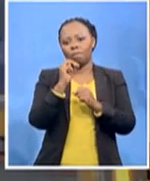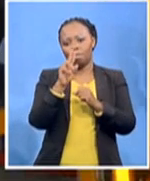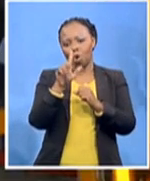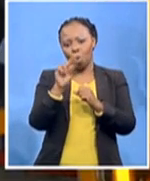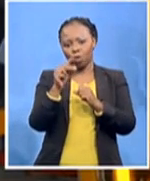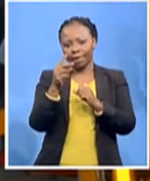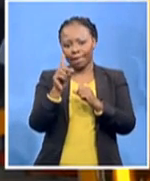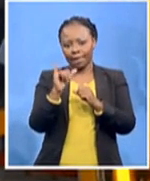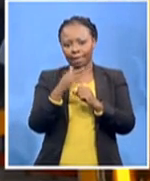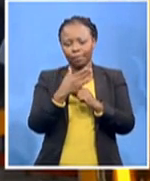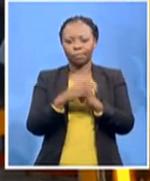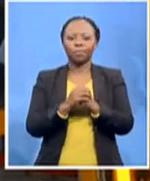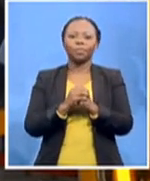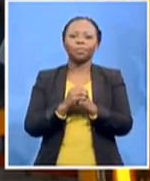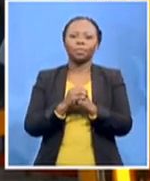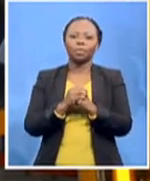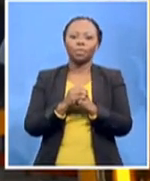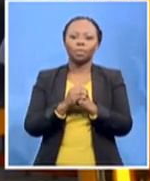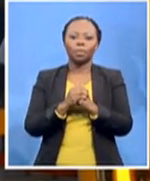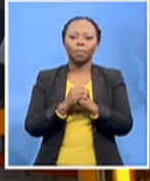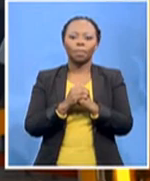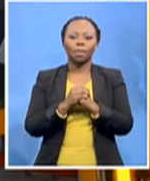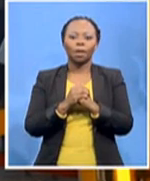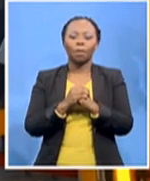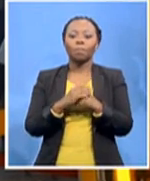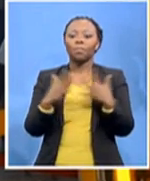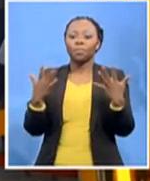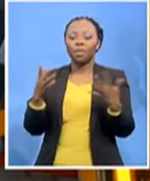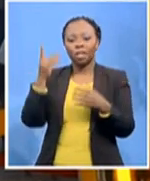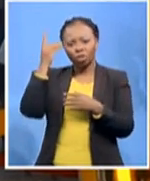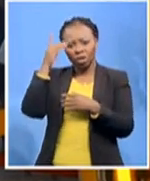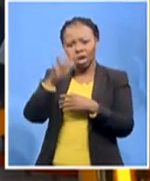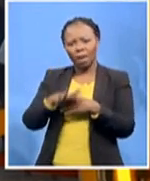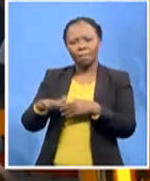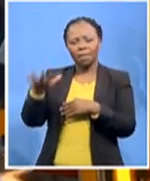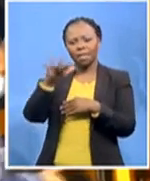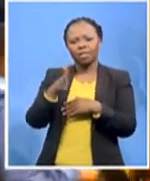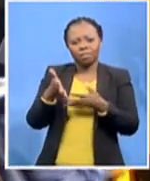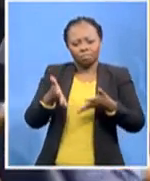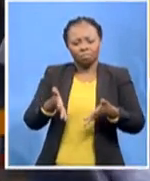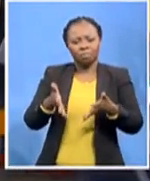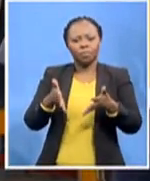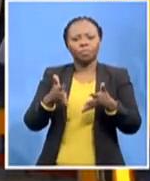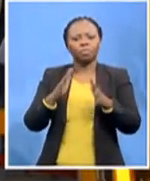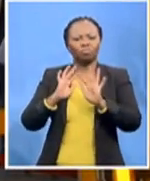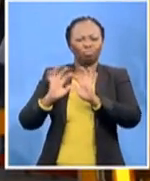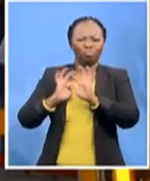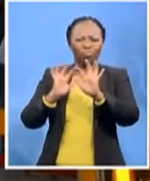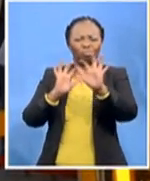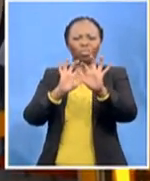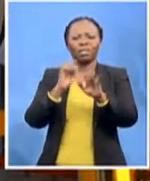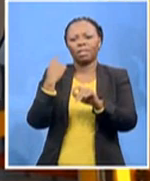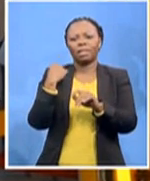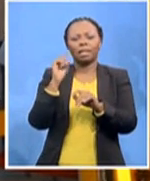Thank you very much. Welcome to Durban. We are in Reservoir Hills, where the protest on Monday was very violent as cars